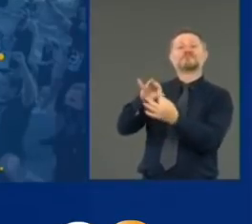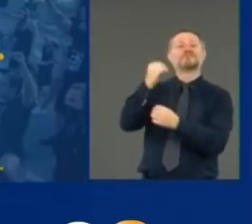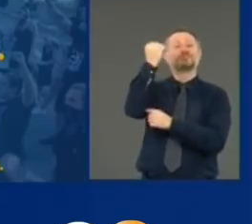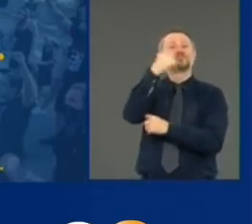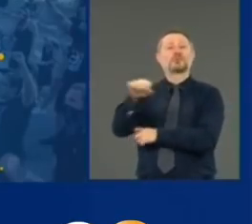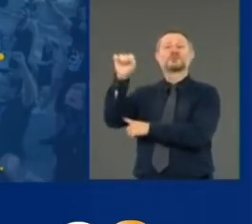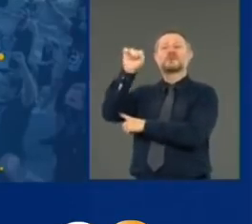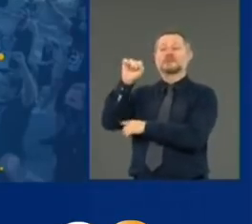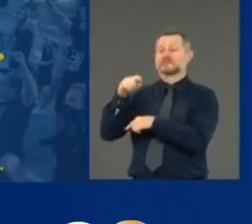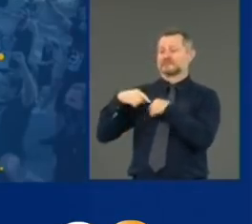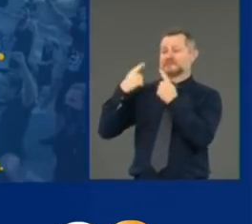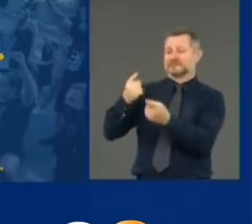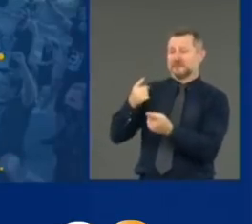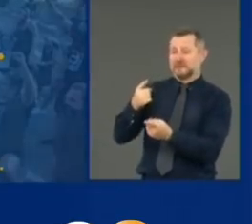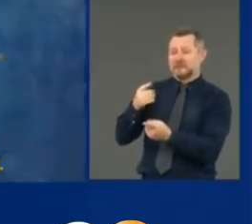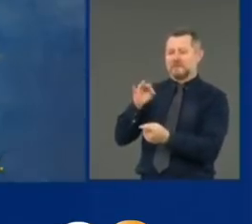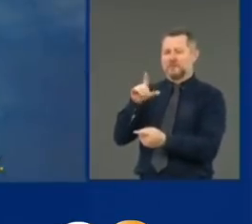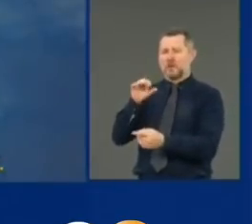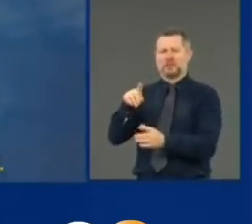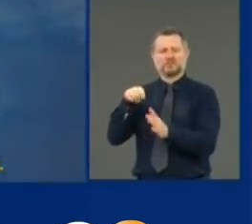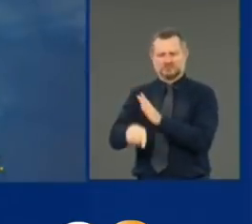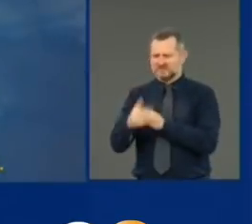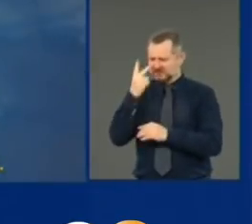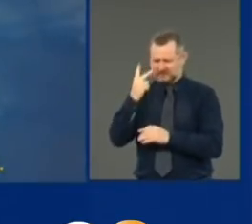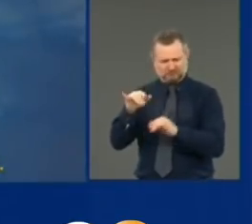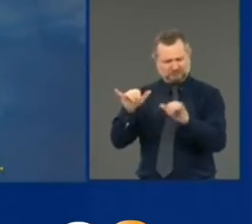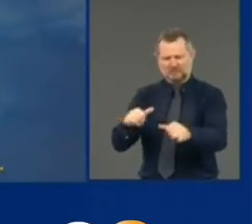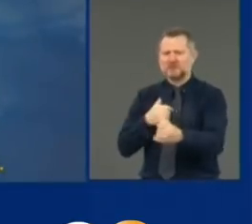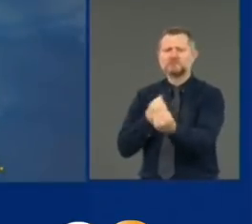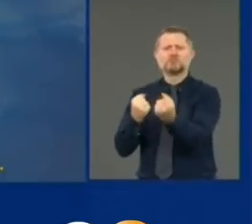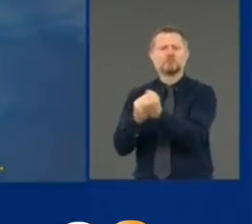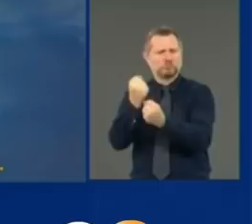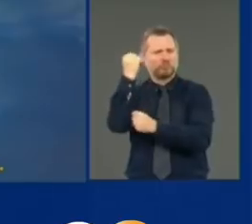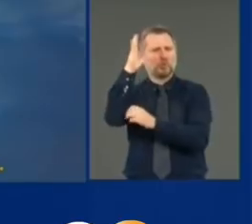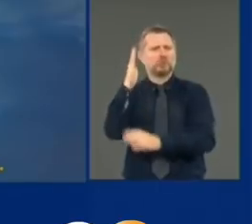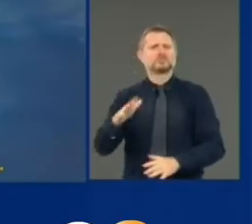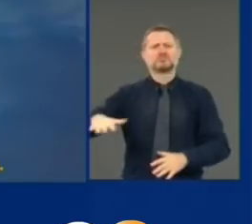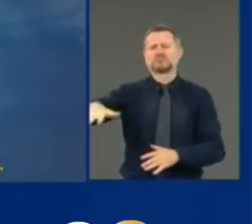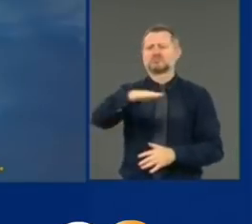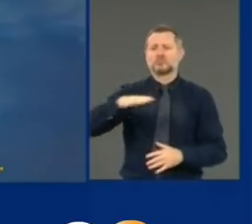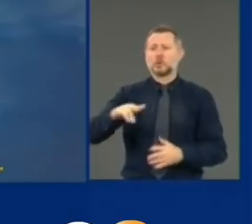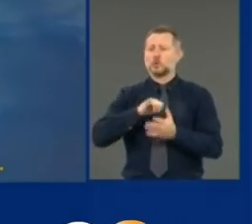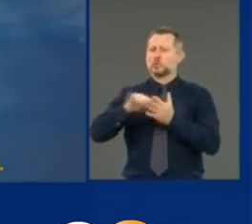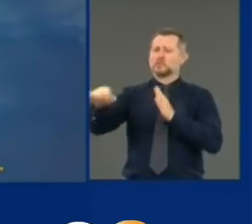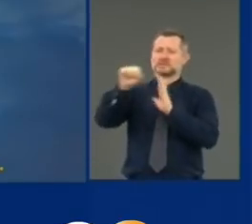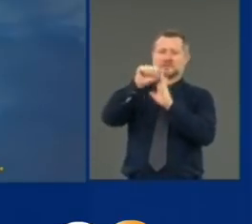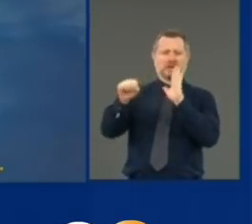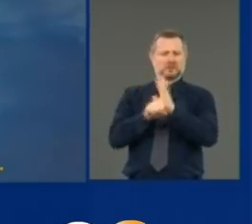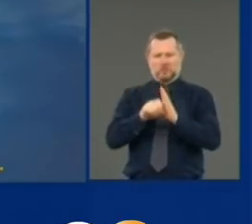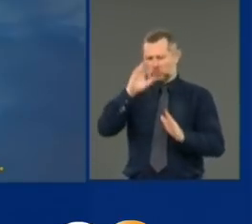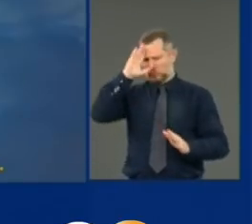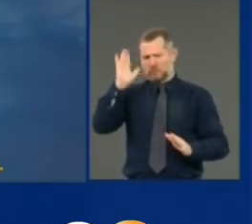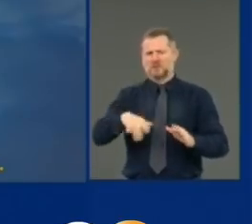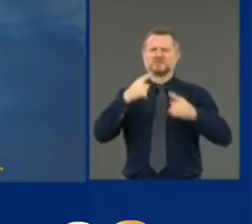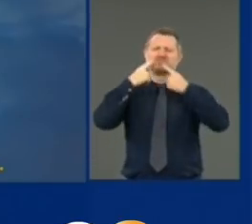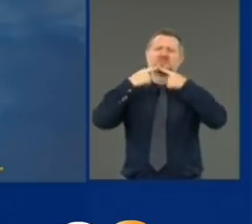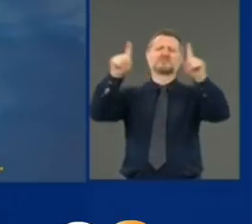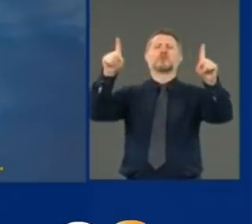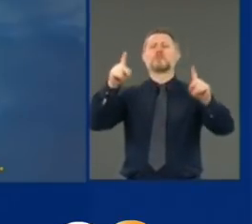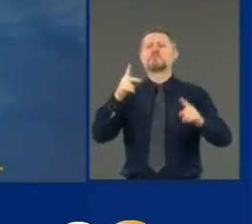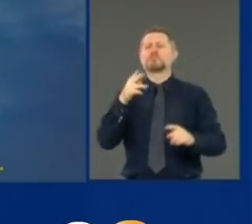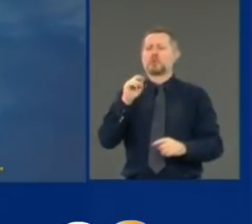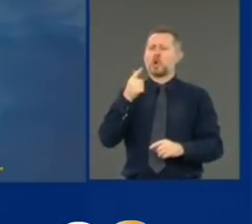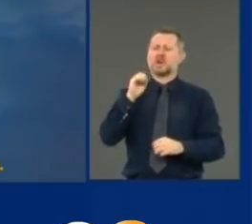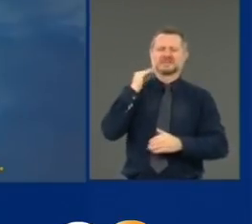Floyd's murder, I said from day one that I stand with the protesters. New York State is the progressive capital of the nation, and we